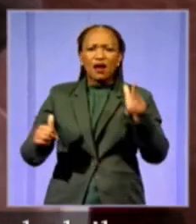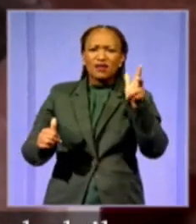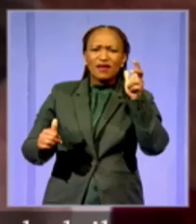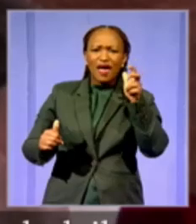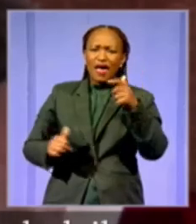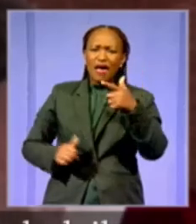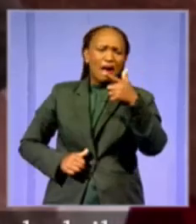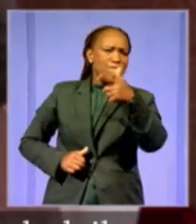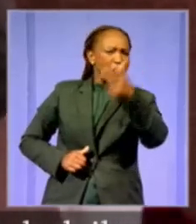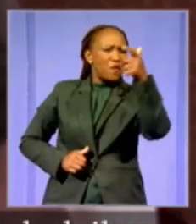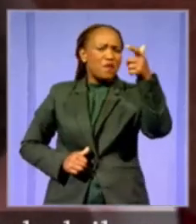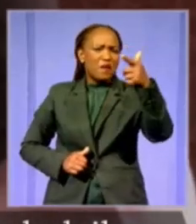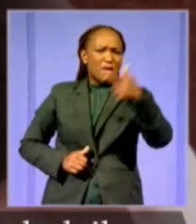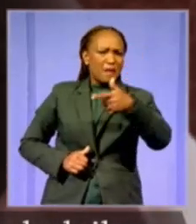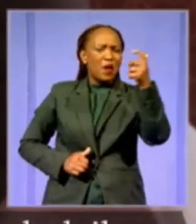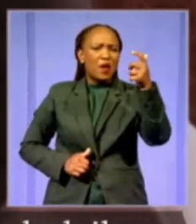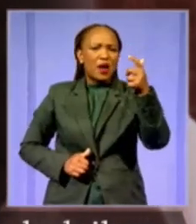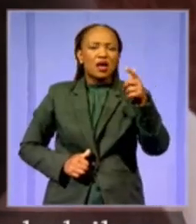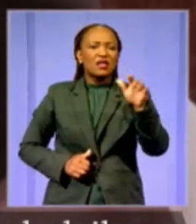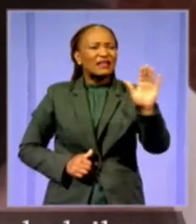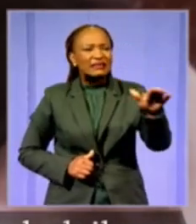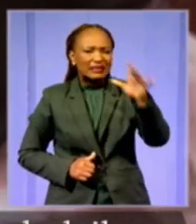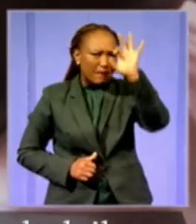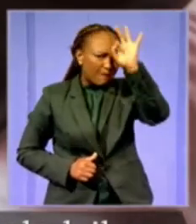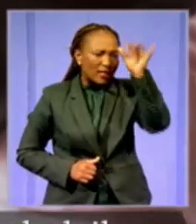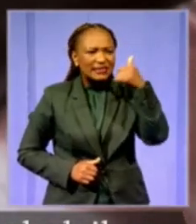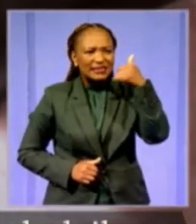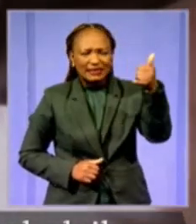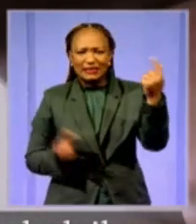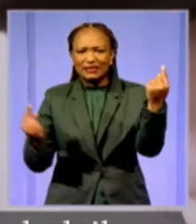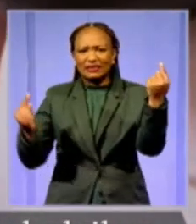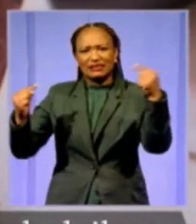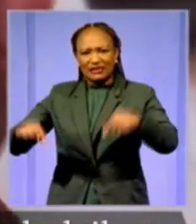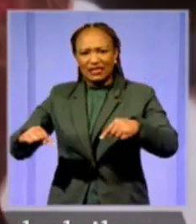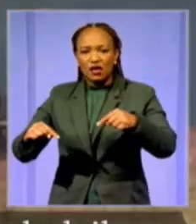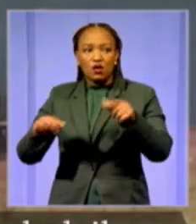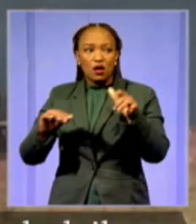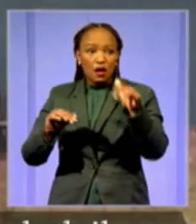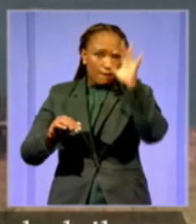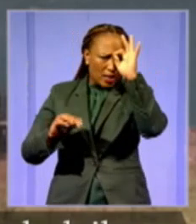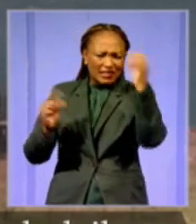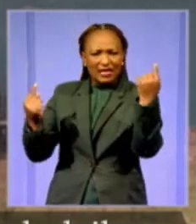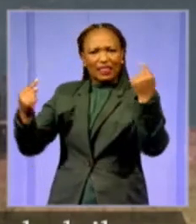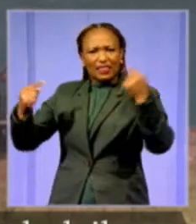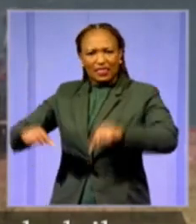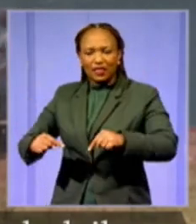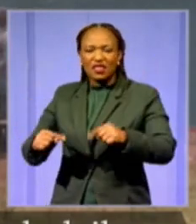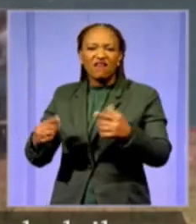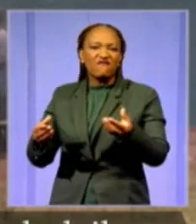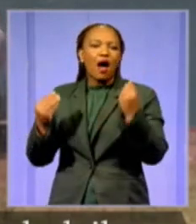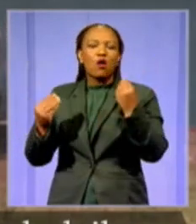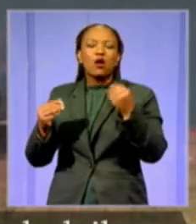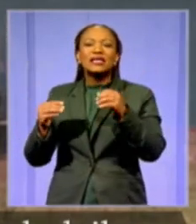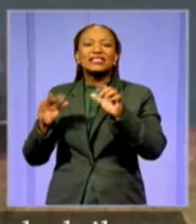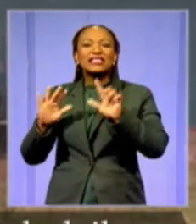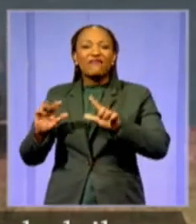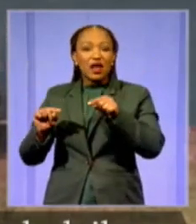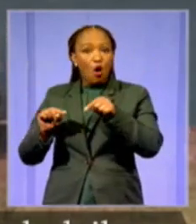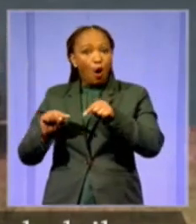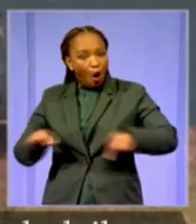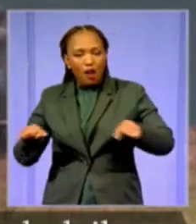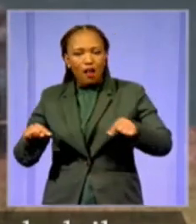mapodisi ao a neng a tsiboga ka gangwe. Fa mapodisi a goroga kwa lefelong la tiragalo a fitlhetse ditopo di le 7 mo letamong